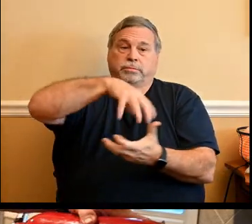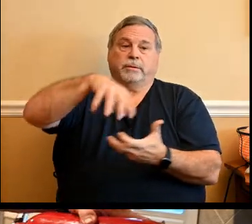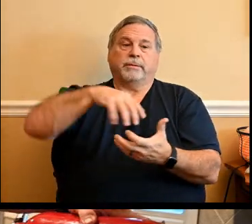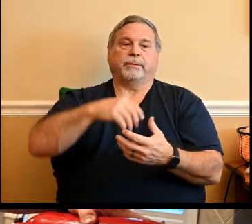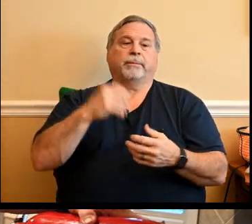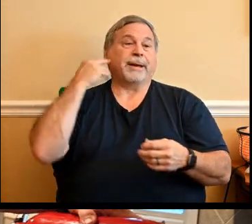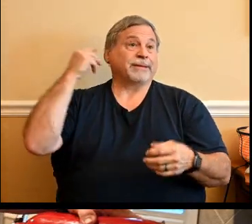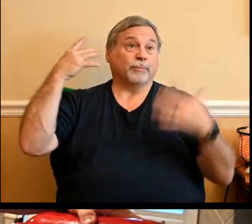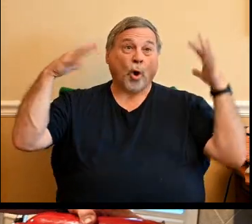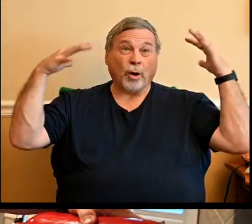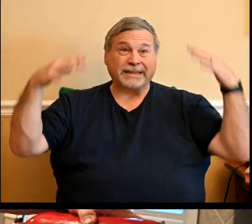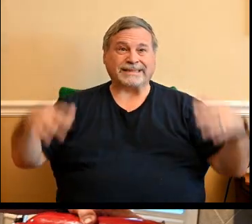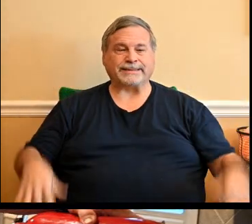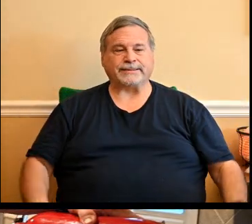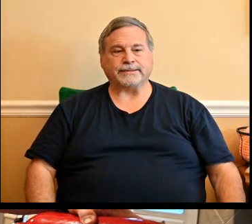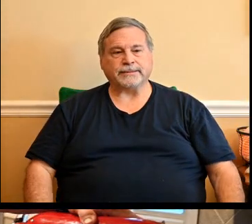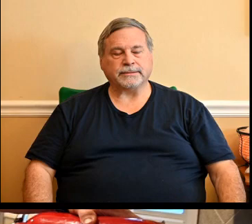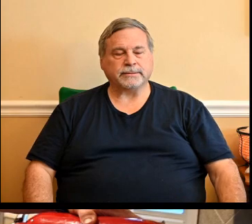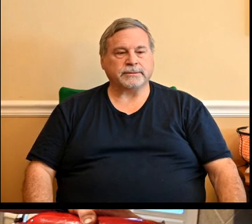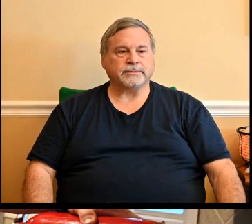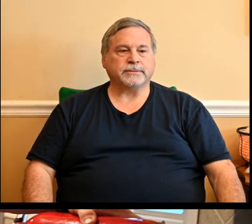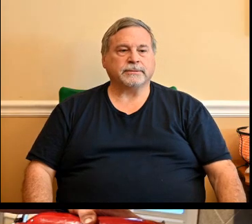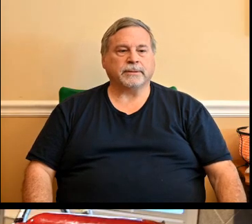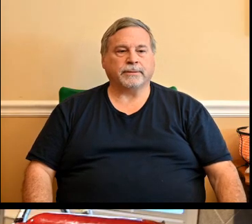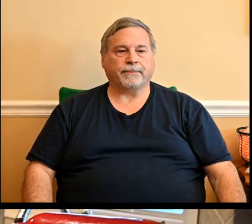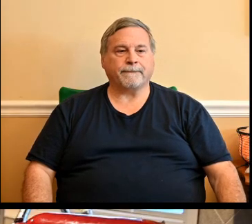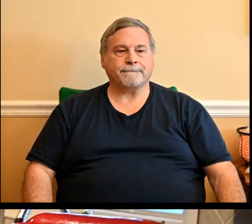we're going to make some noise.